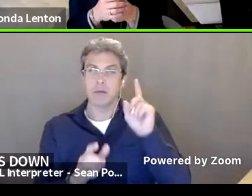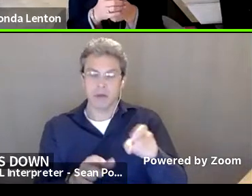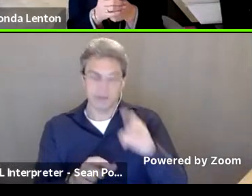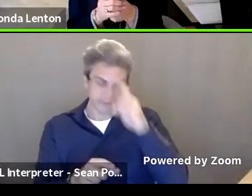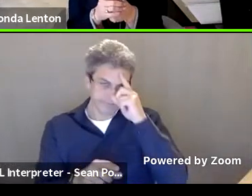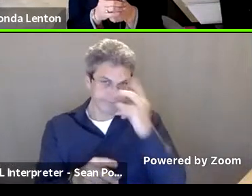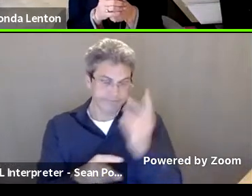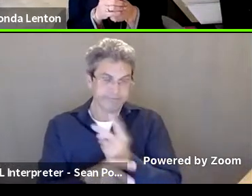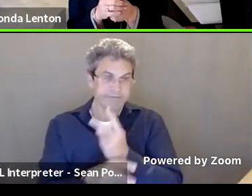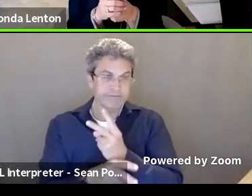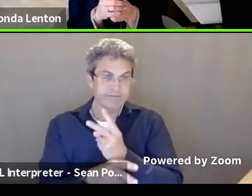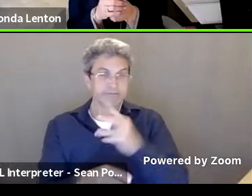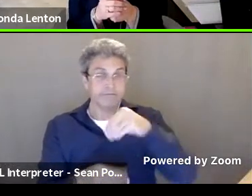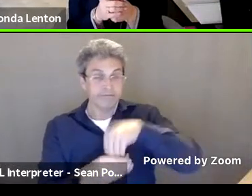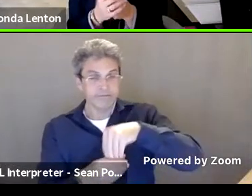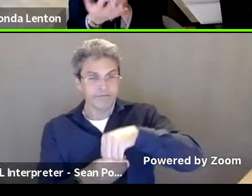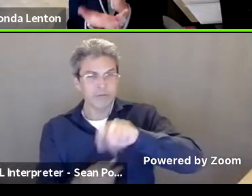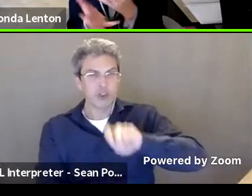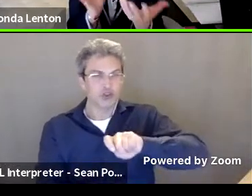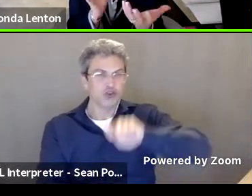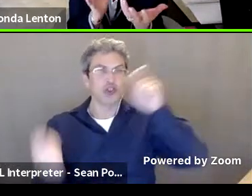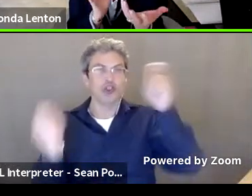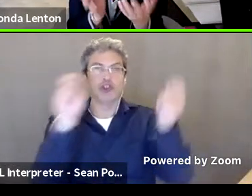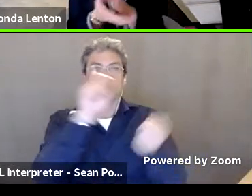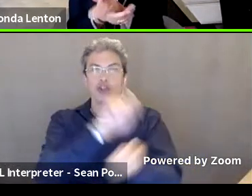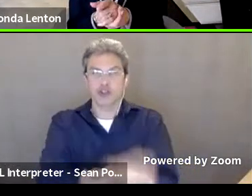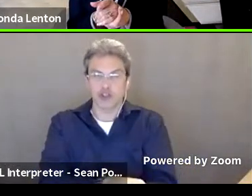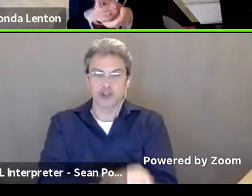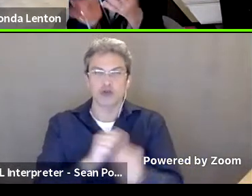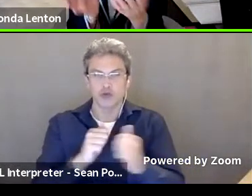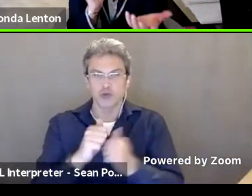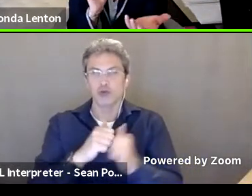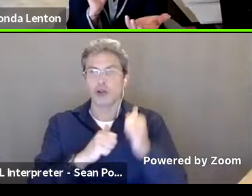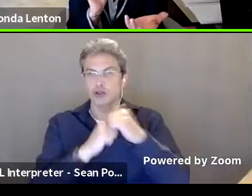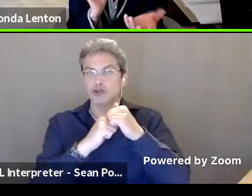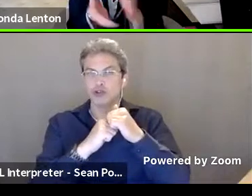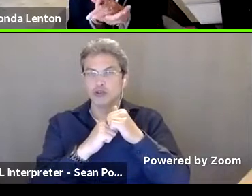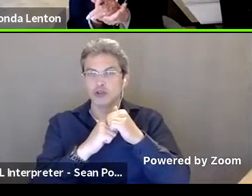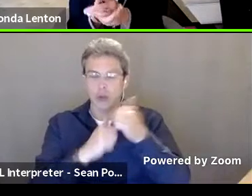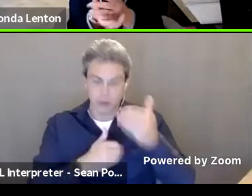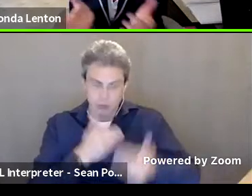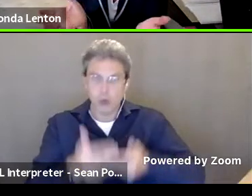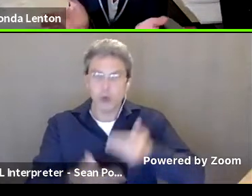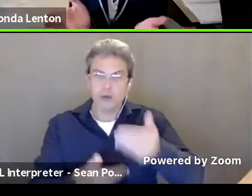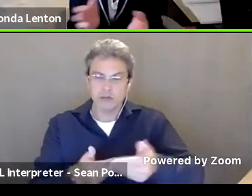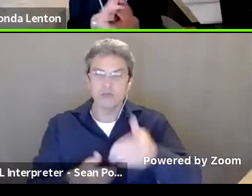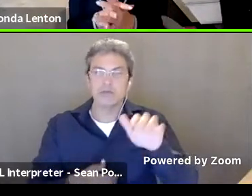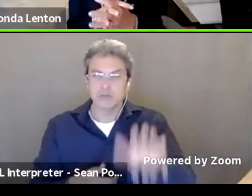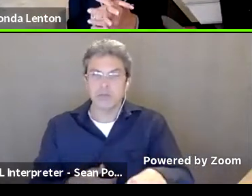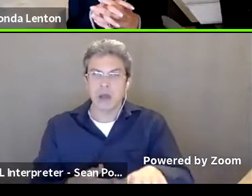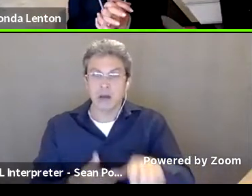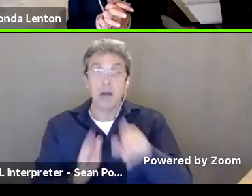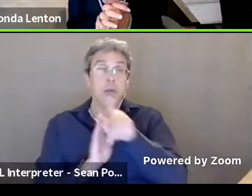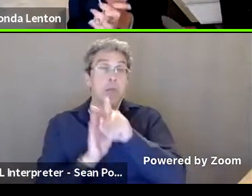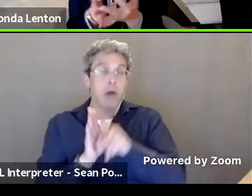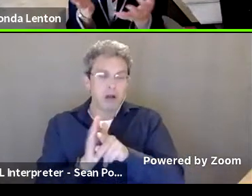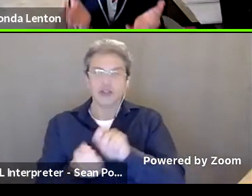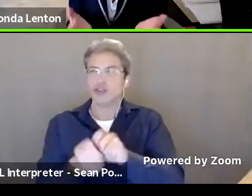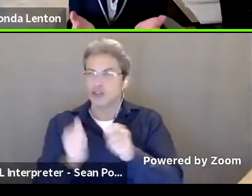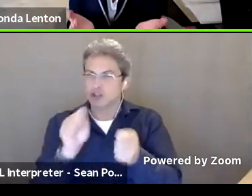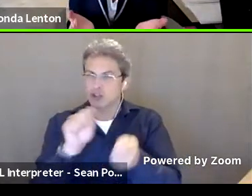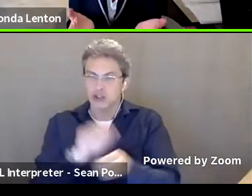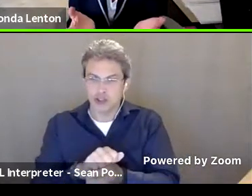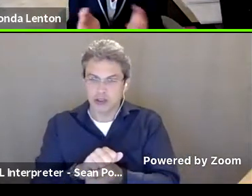important changes to our structures, our processes, our policies, how